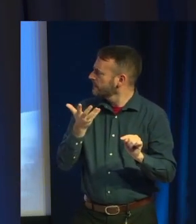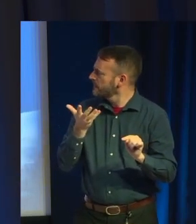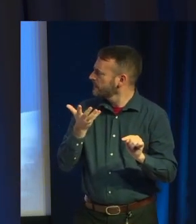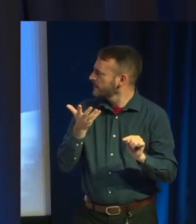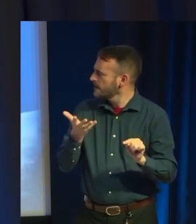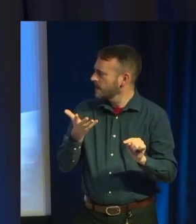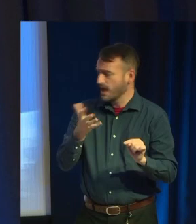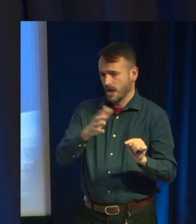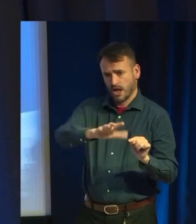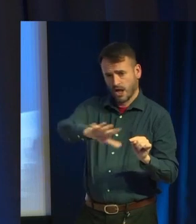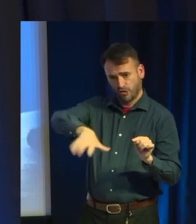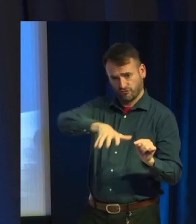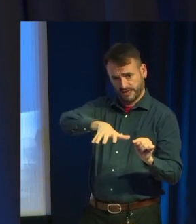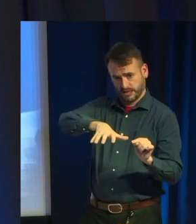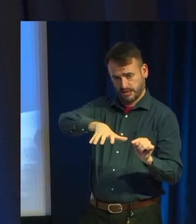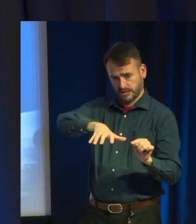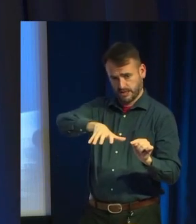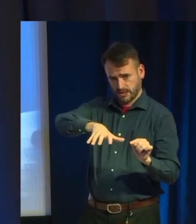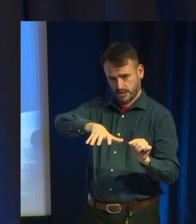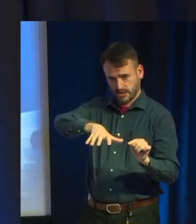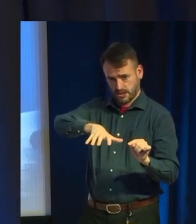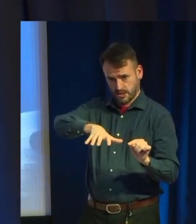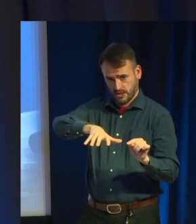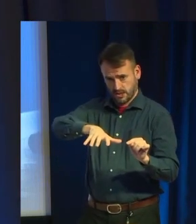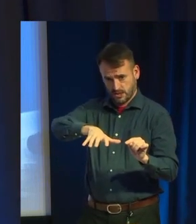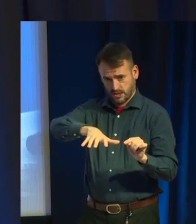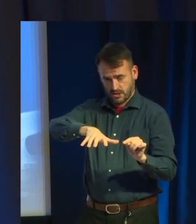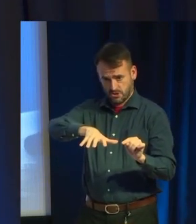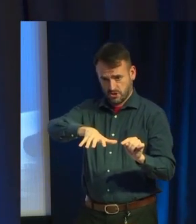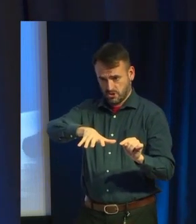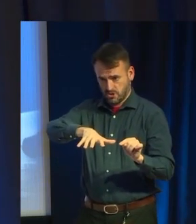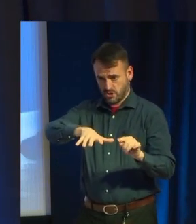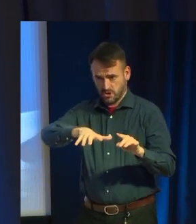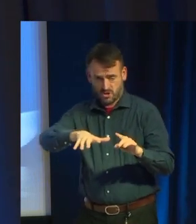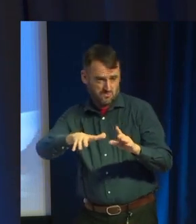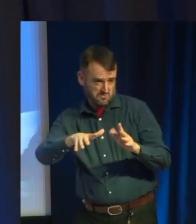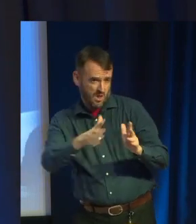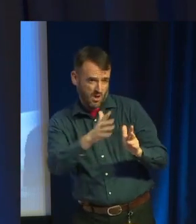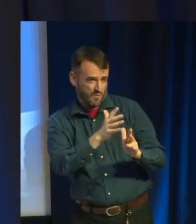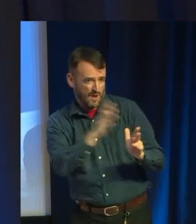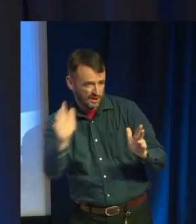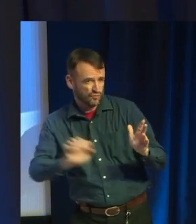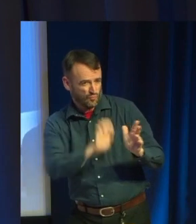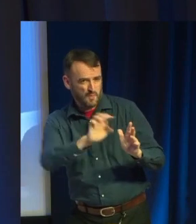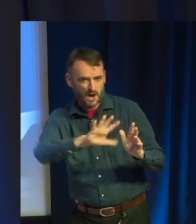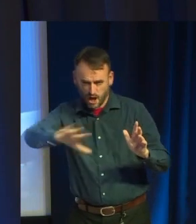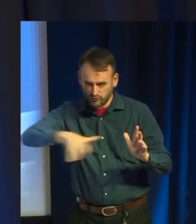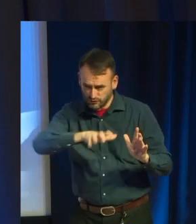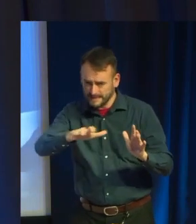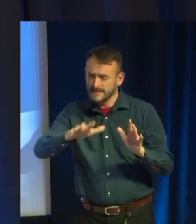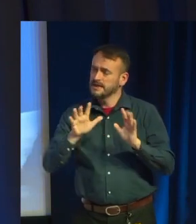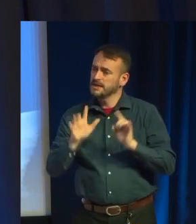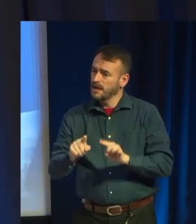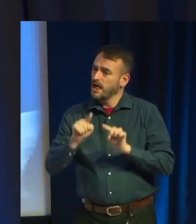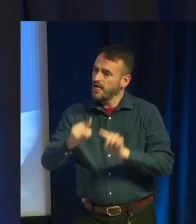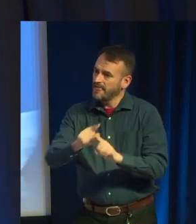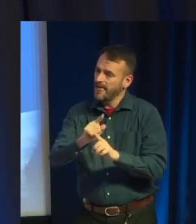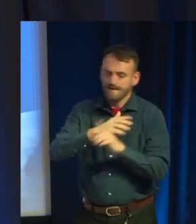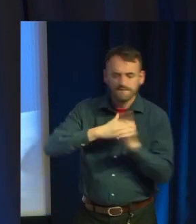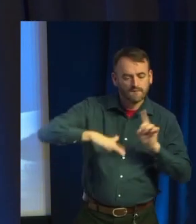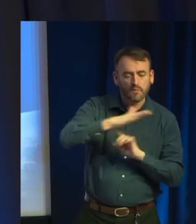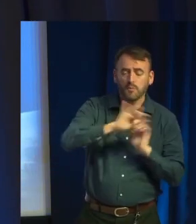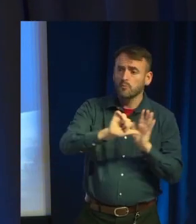country not unlike countries that we all live in, where there are environmental problems, and